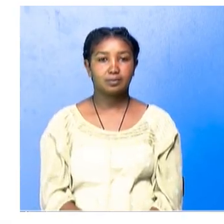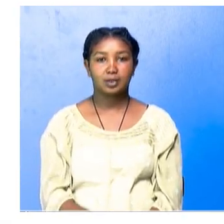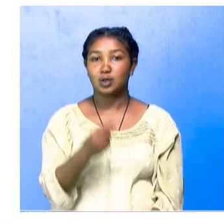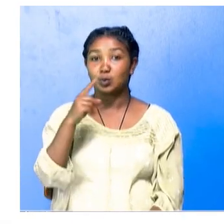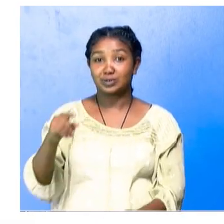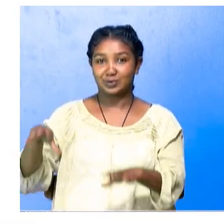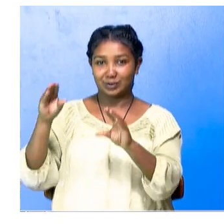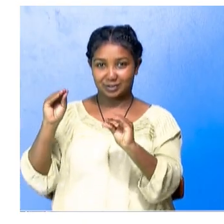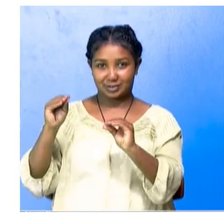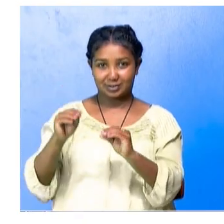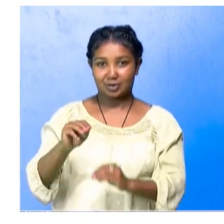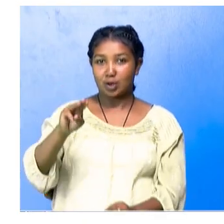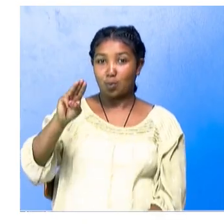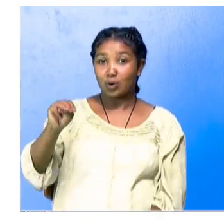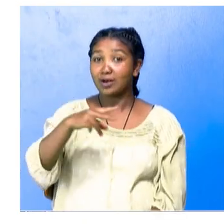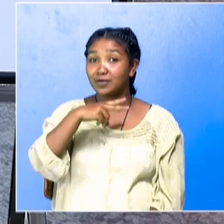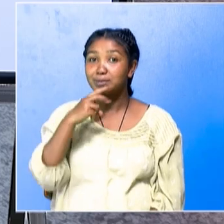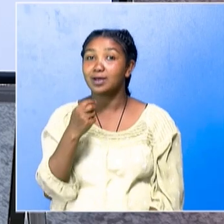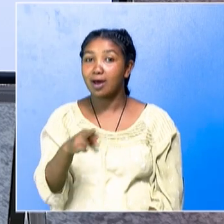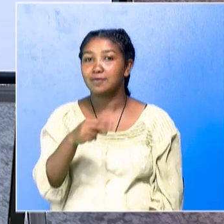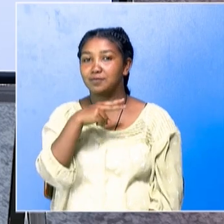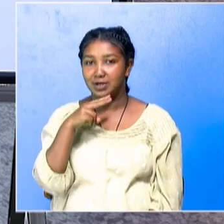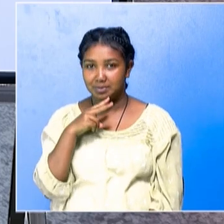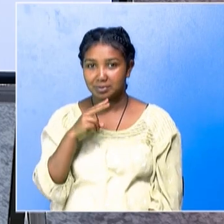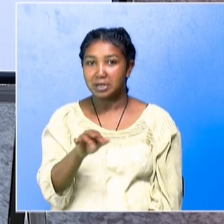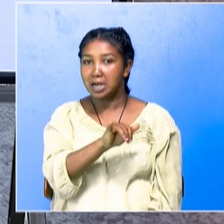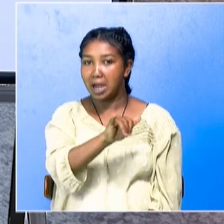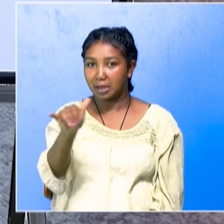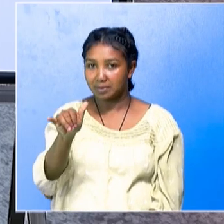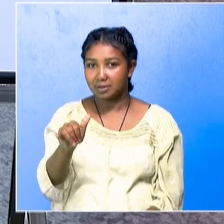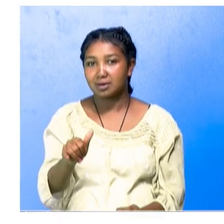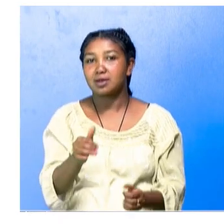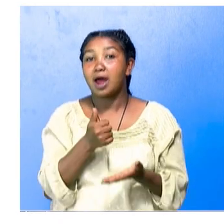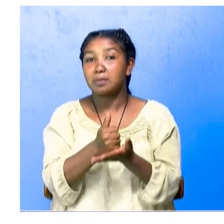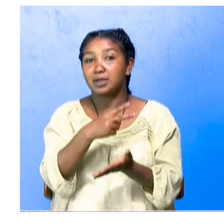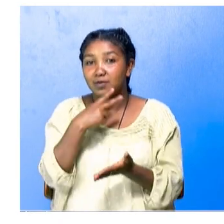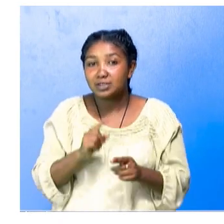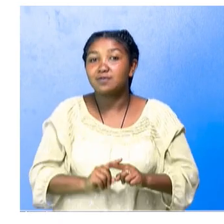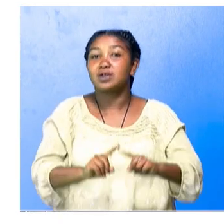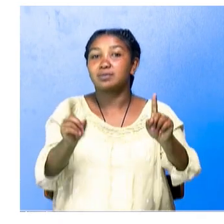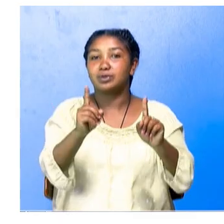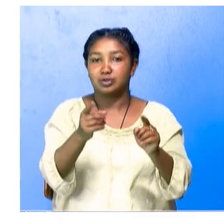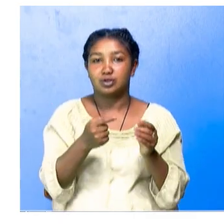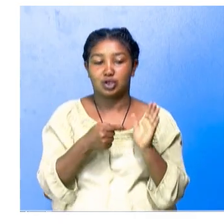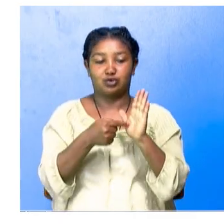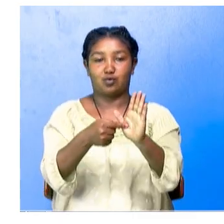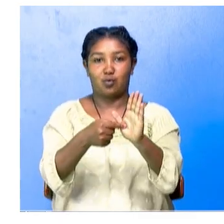Look here, students, modal verbs are verbs like helping verbs. The difference is show